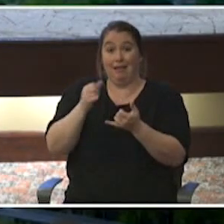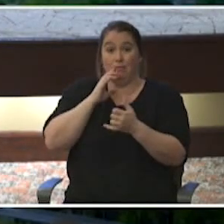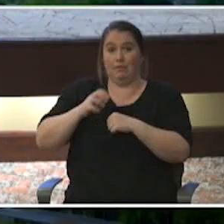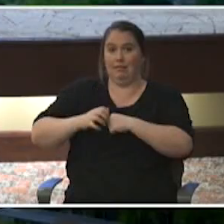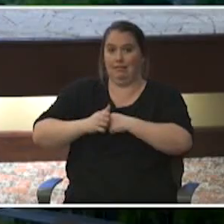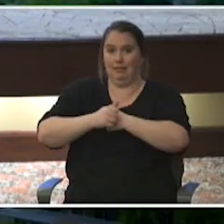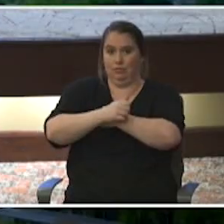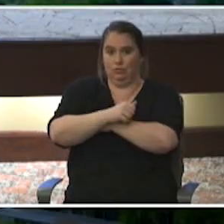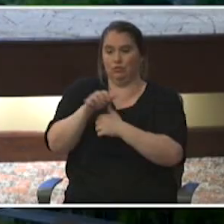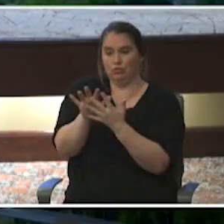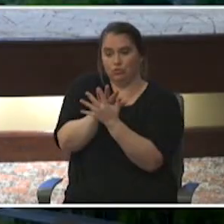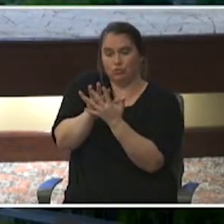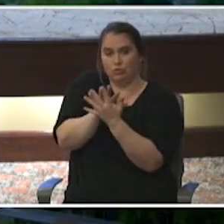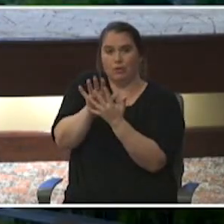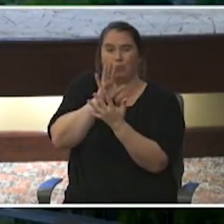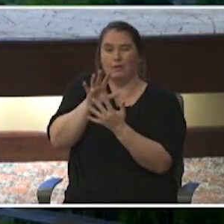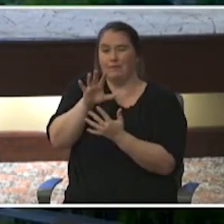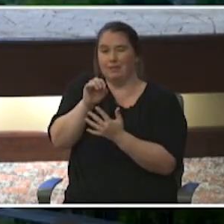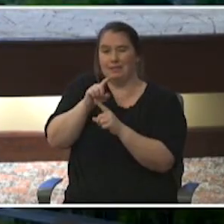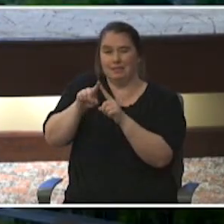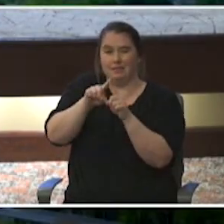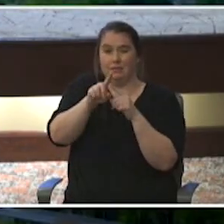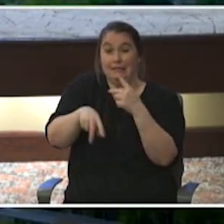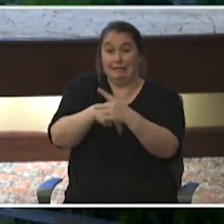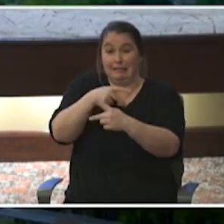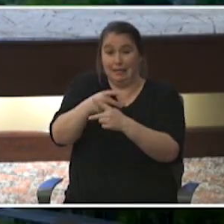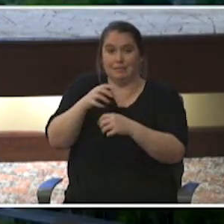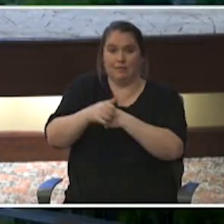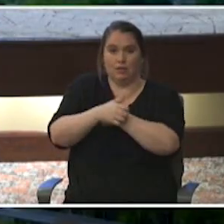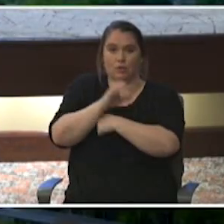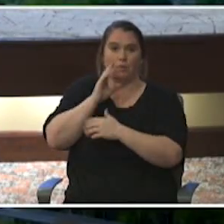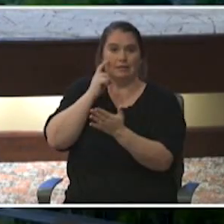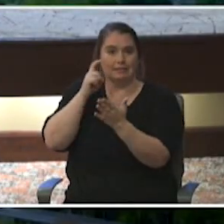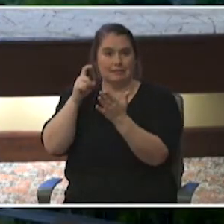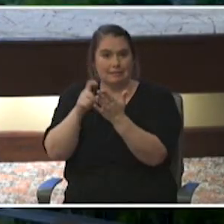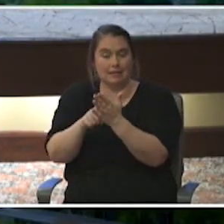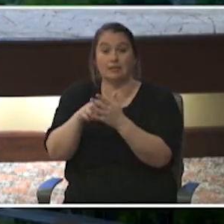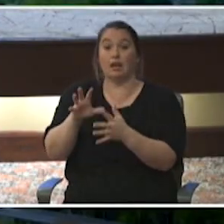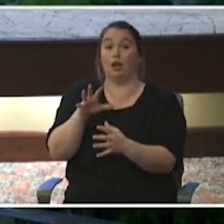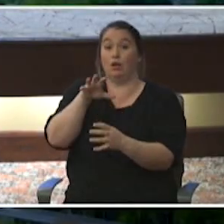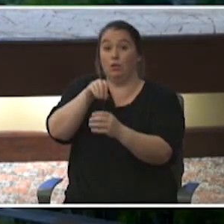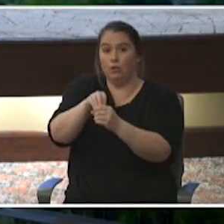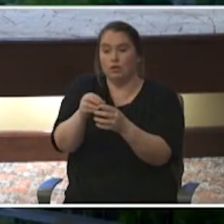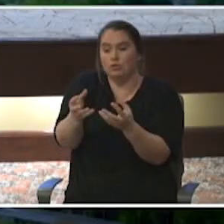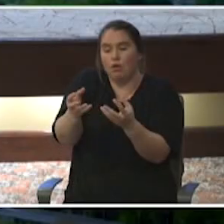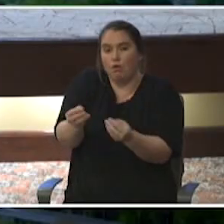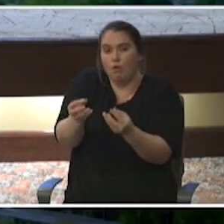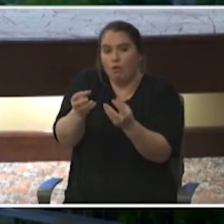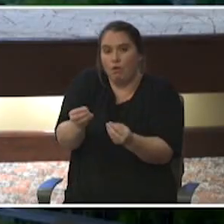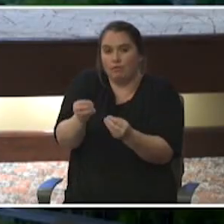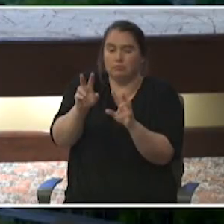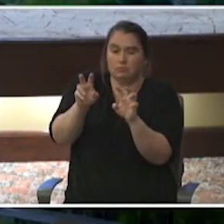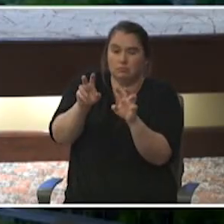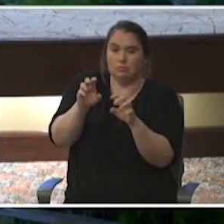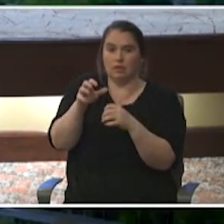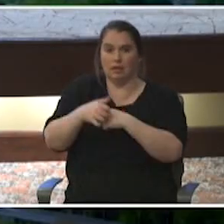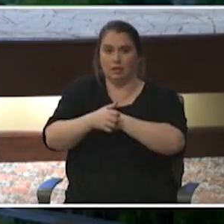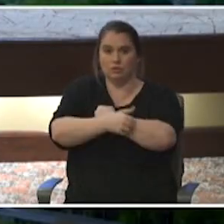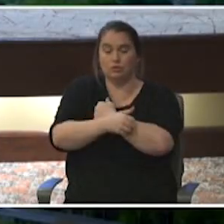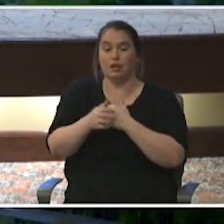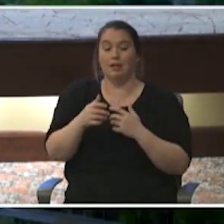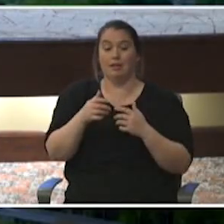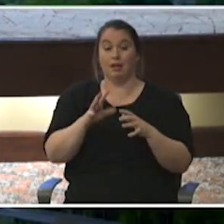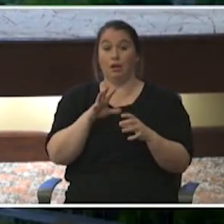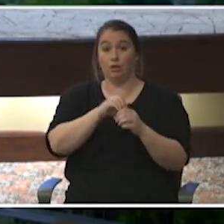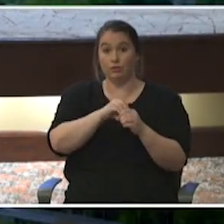signals associated with more than 50 types of cancers, as well as esophageal cancers. Additionally, this program would introduce advanced psychological